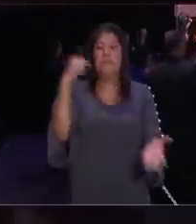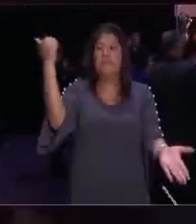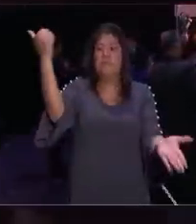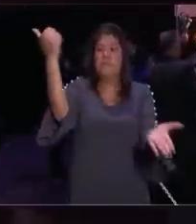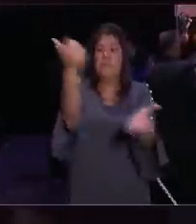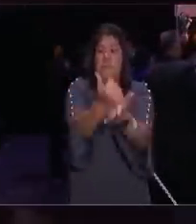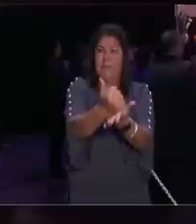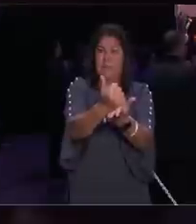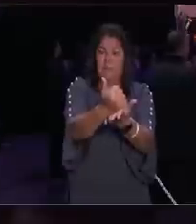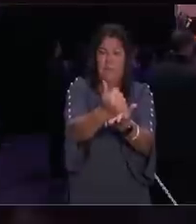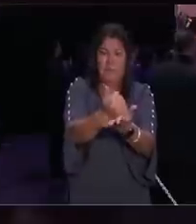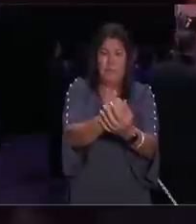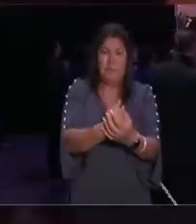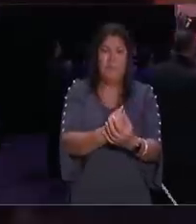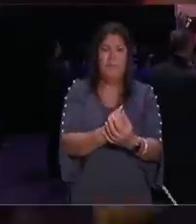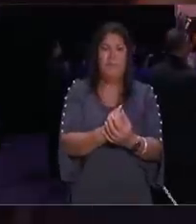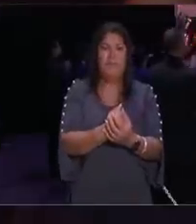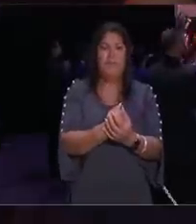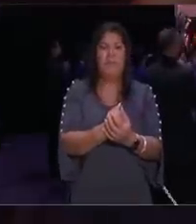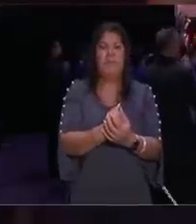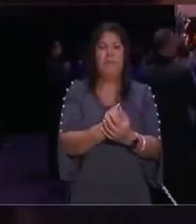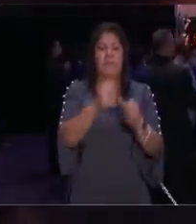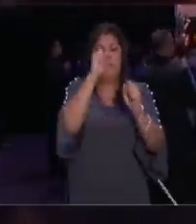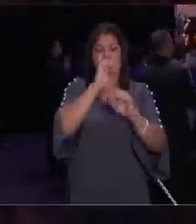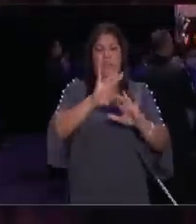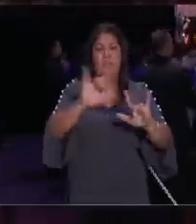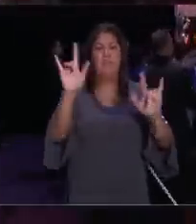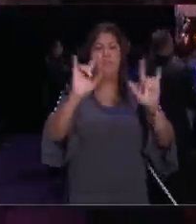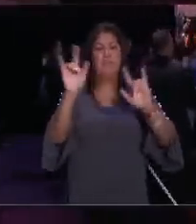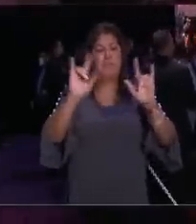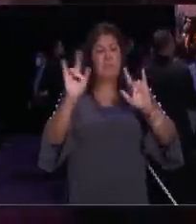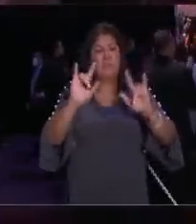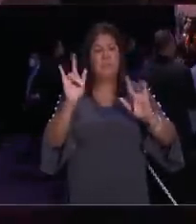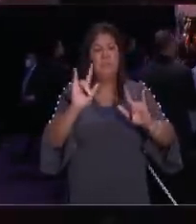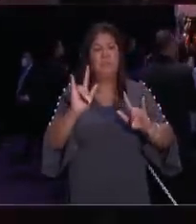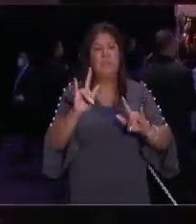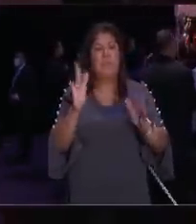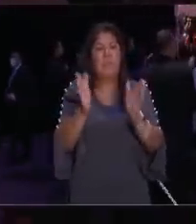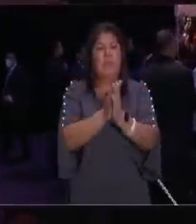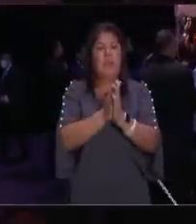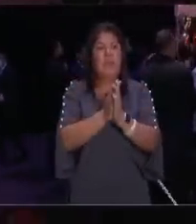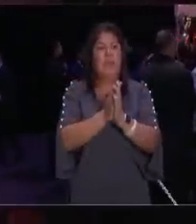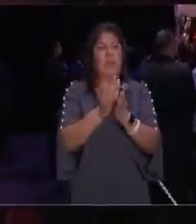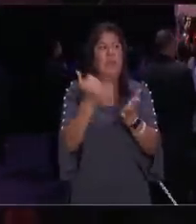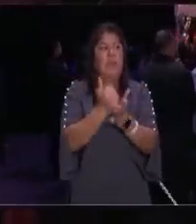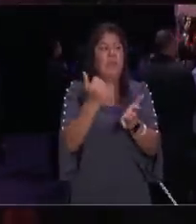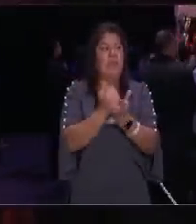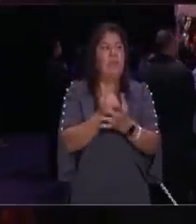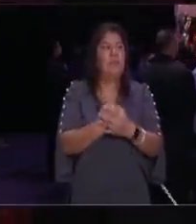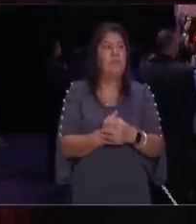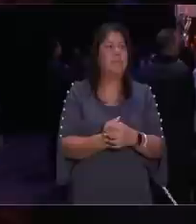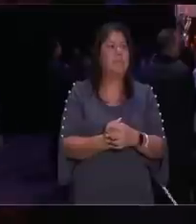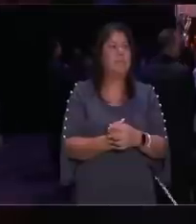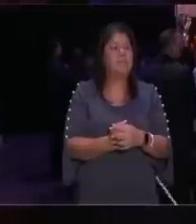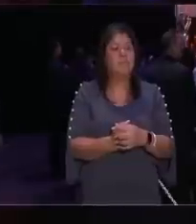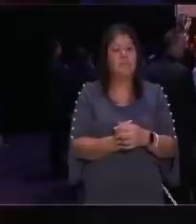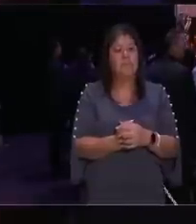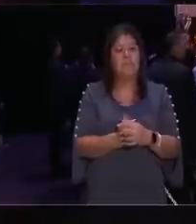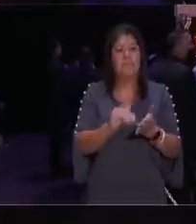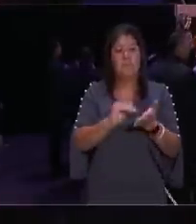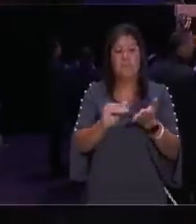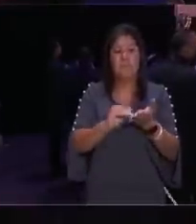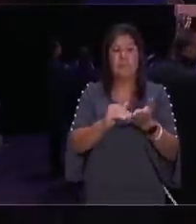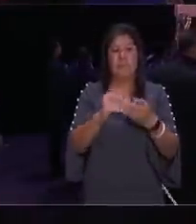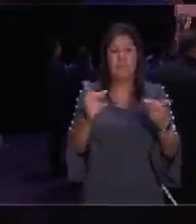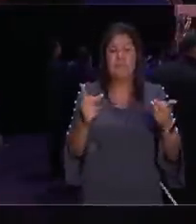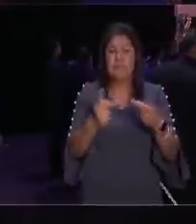say amen. God bless you. We're going to ask if you can help us to dismiss